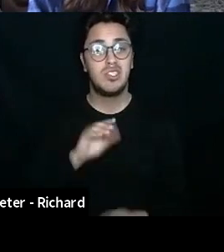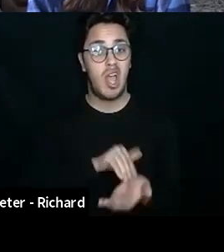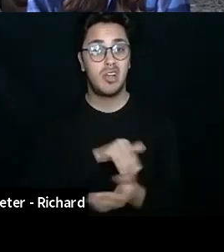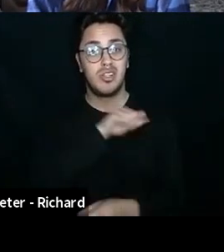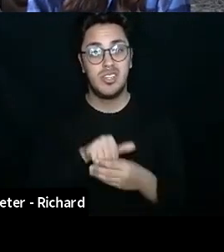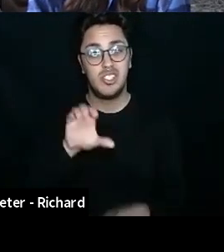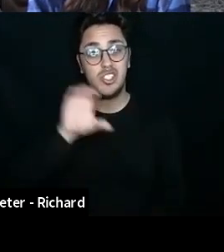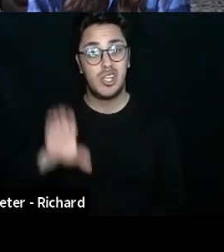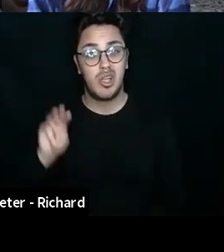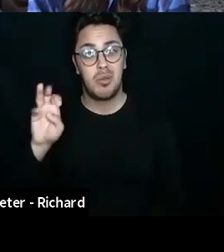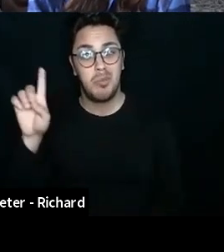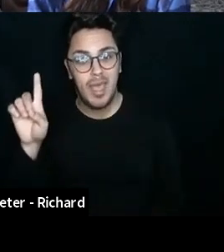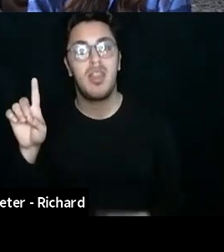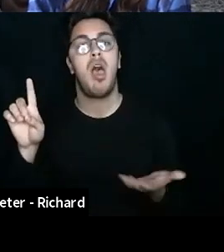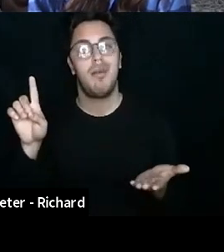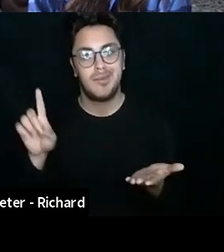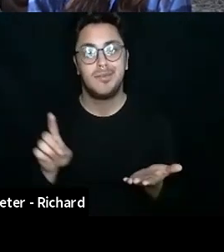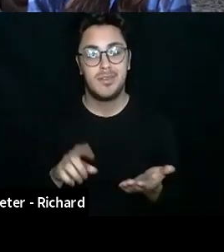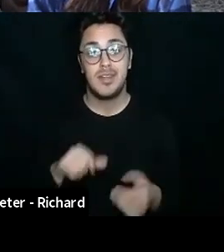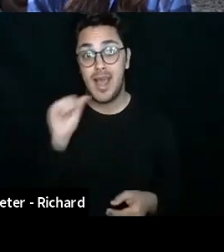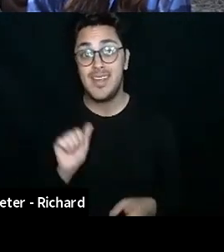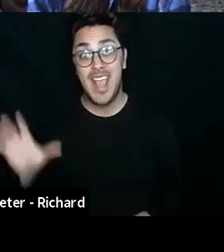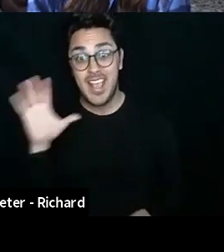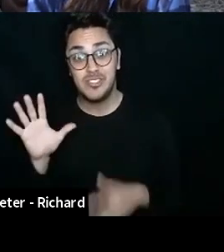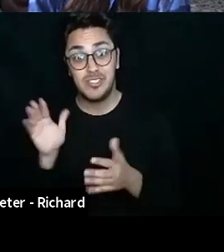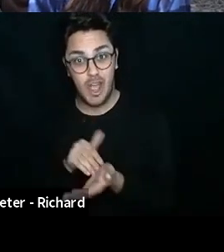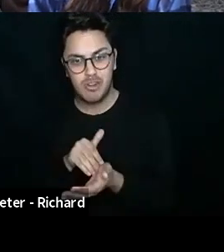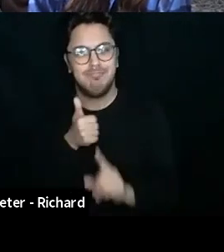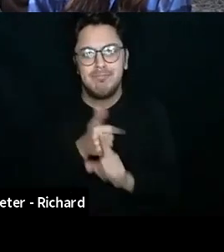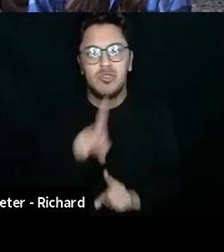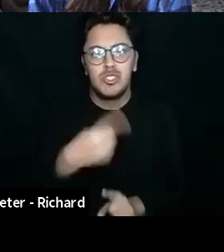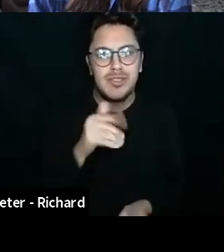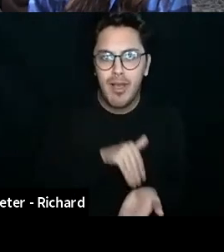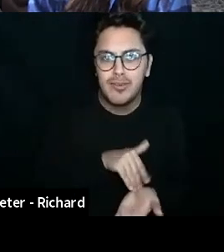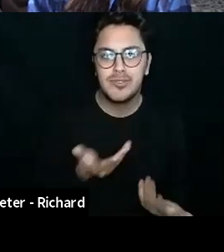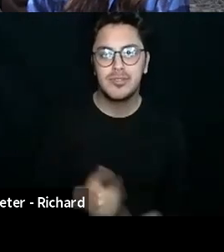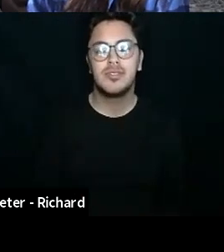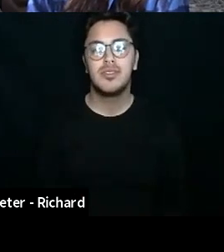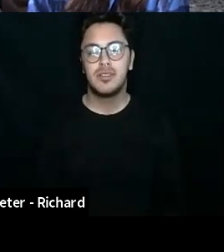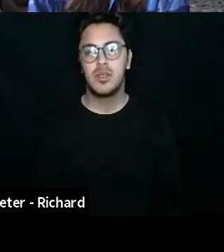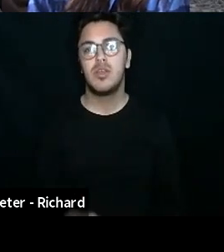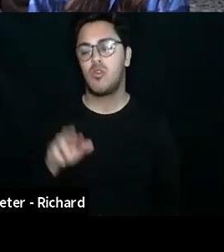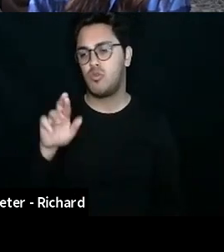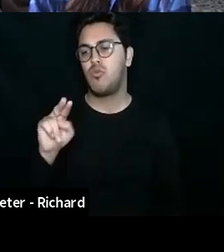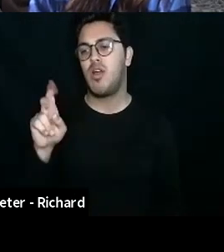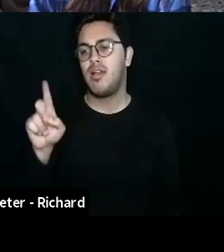that's not an Asian doctor. That's a doctor. That's what Shonda Rhimes once told me when I went to interview her about all of her shows. She's like,